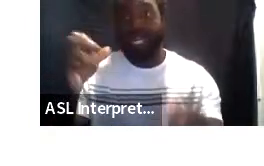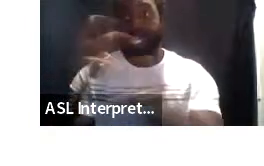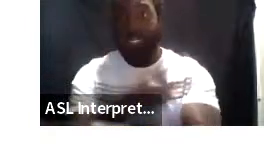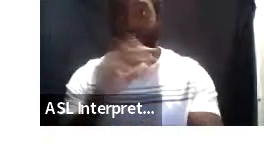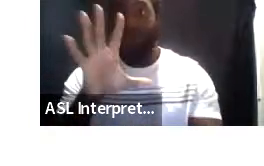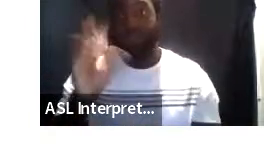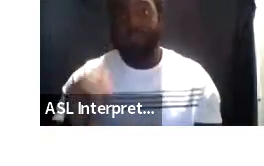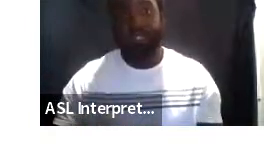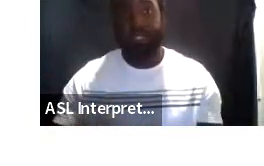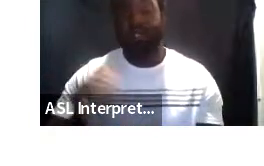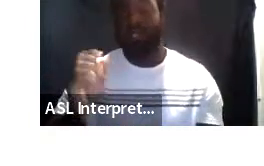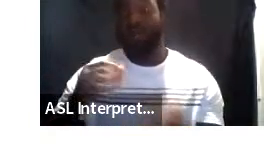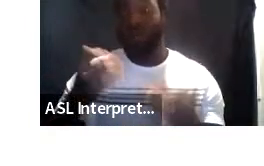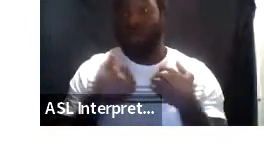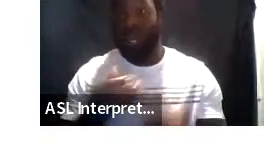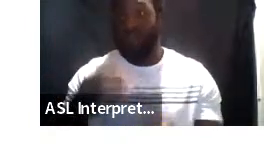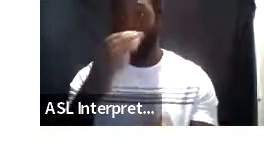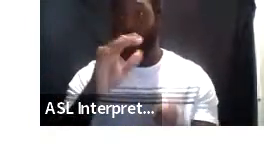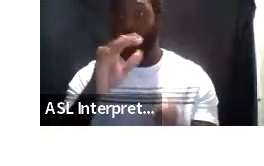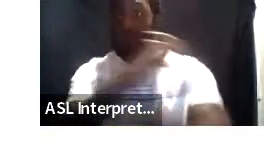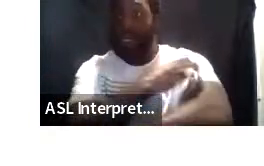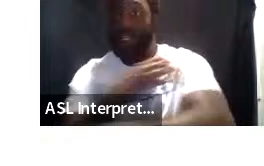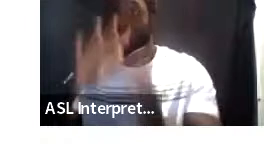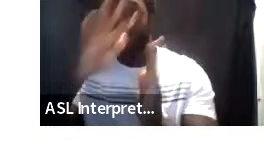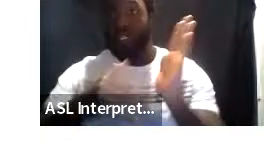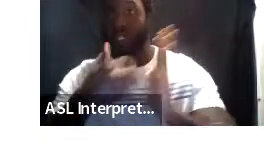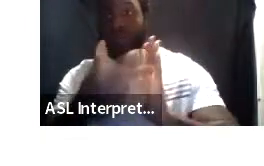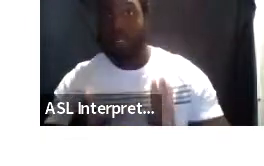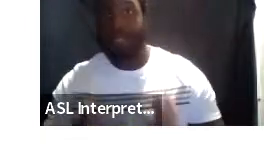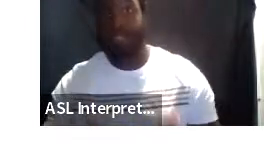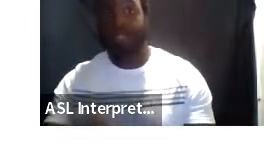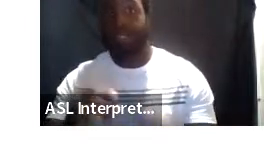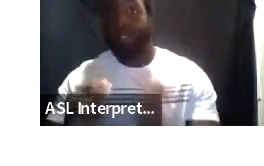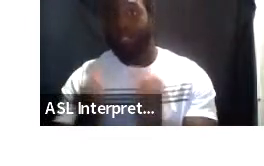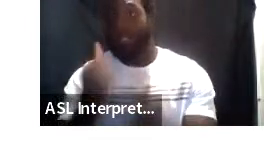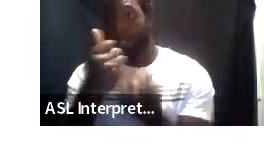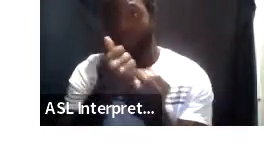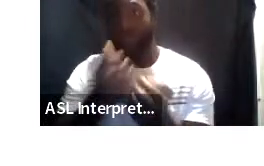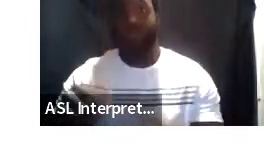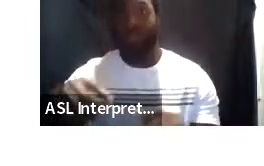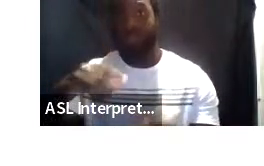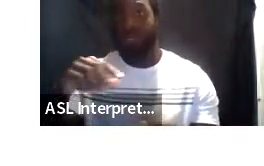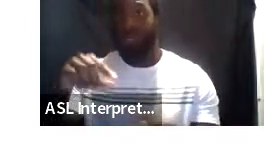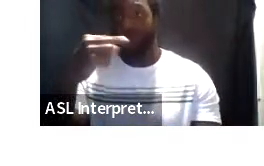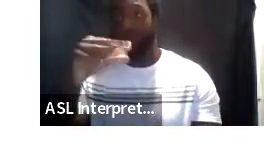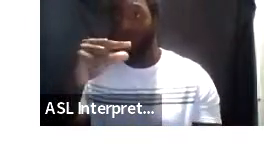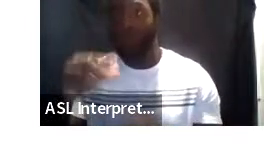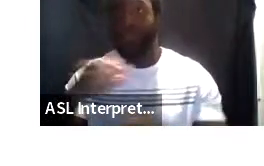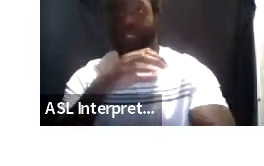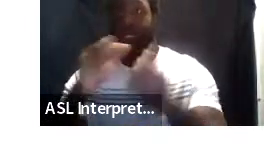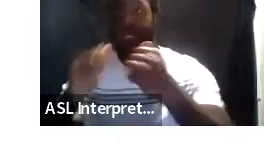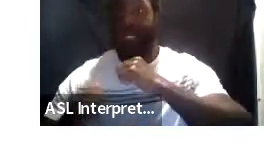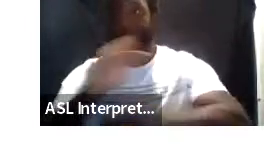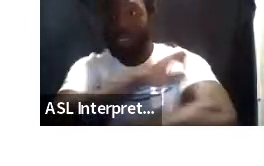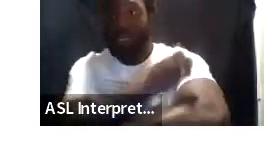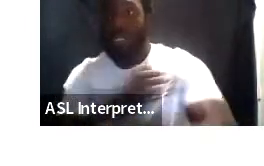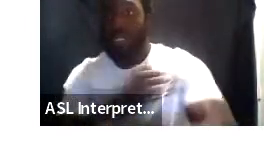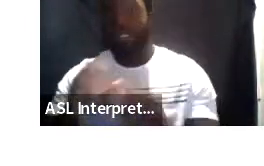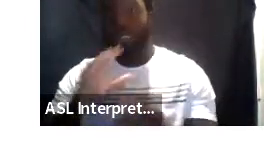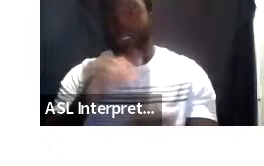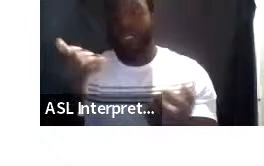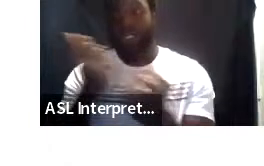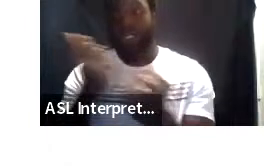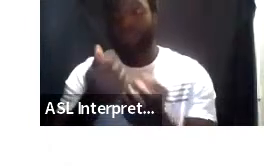grid by broadly allowing for distributed generation, that's a term for wind and solar, as well as critically needed energy storage across the